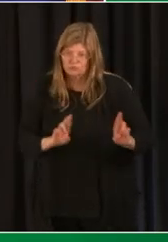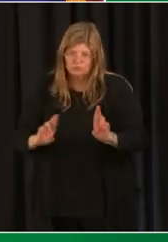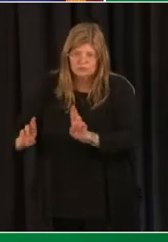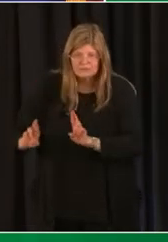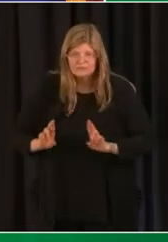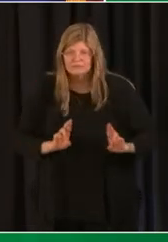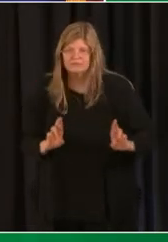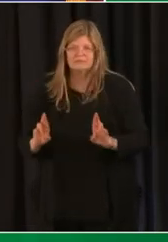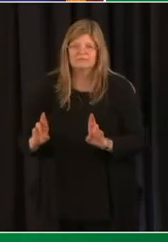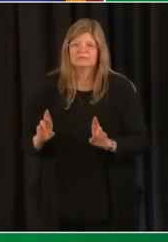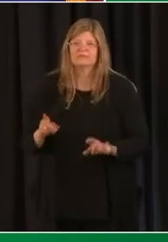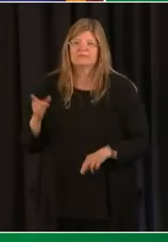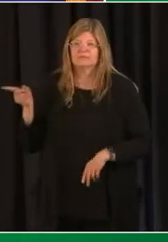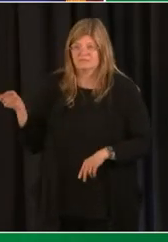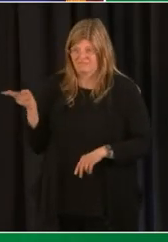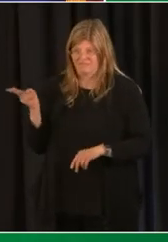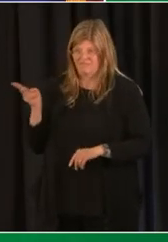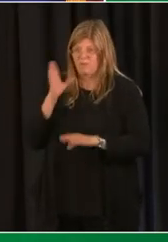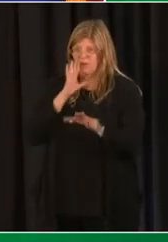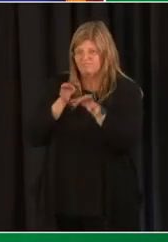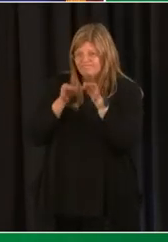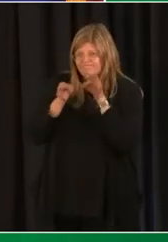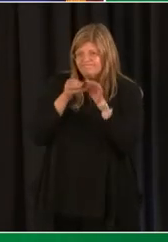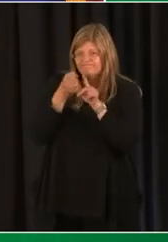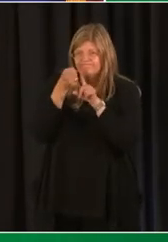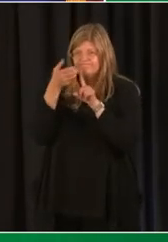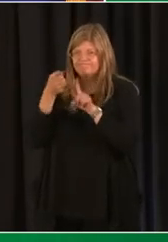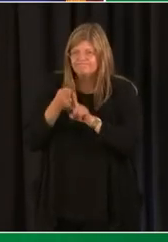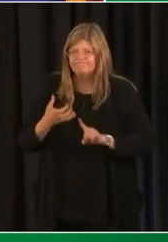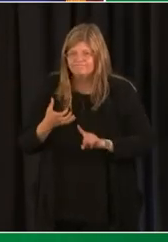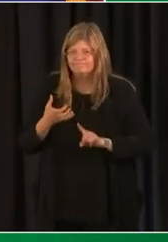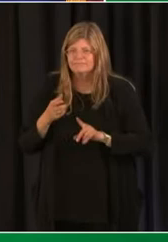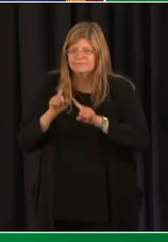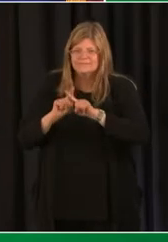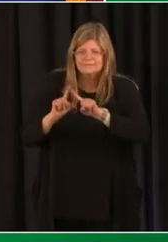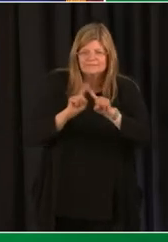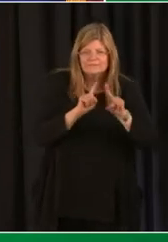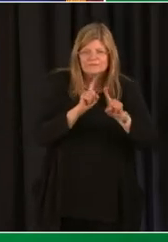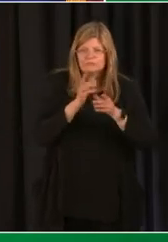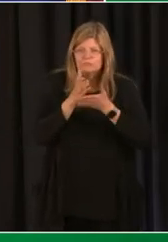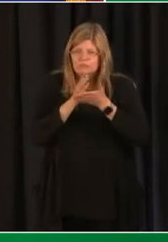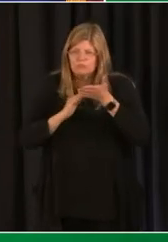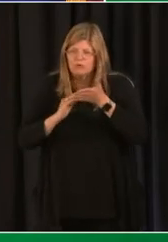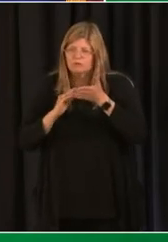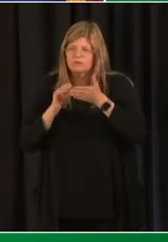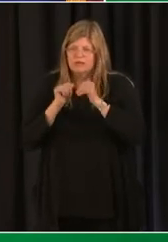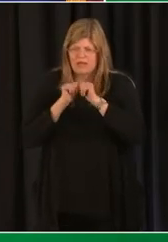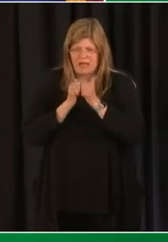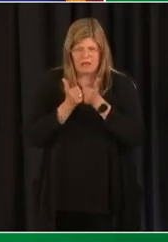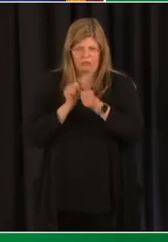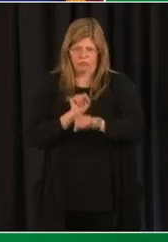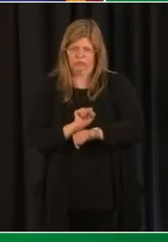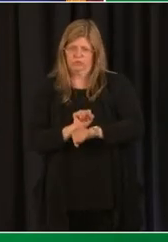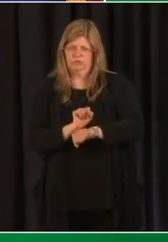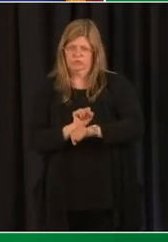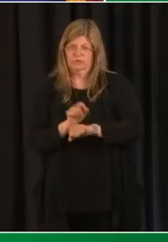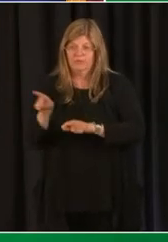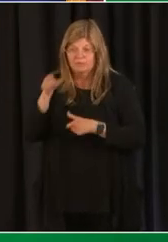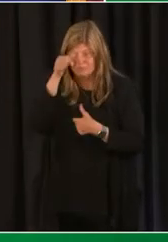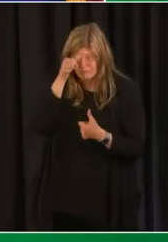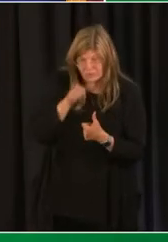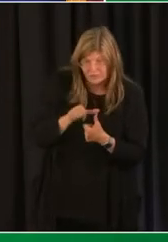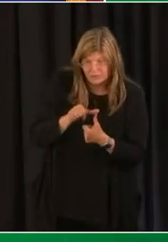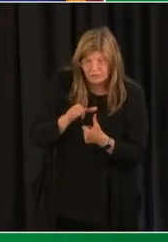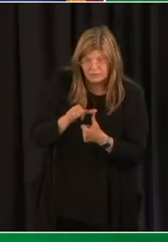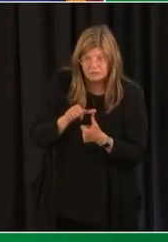It also, they'll go through kind of the mechanics of how the program works. So we'll get right to them. And then remember, they're